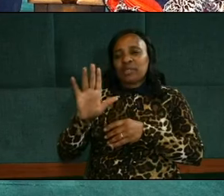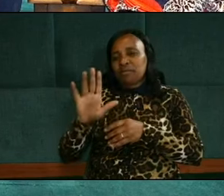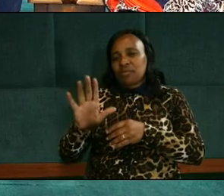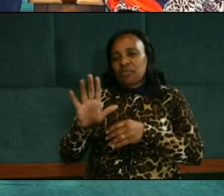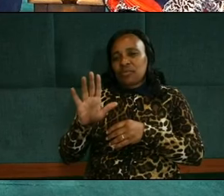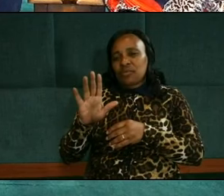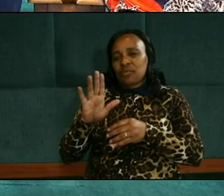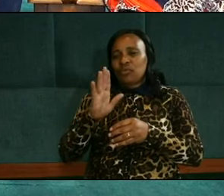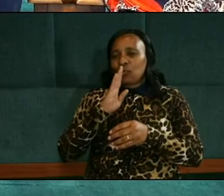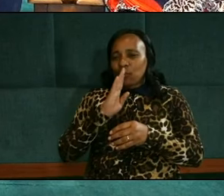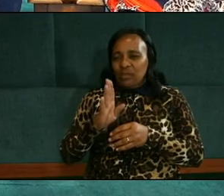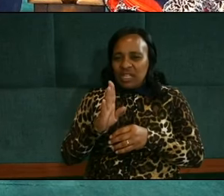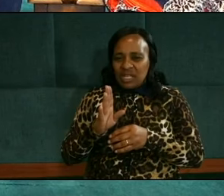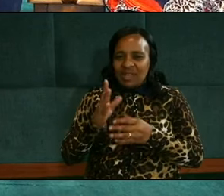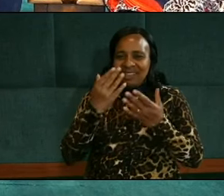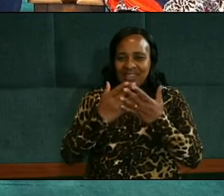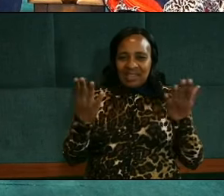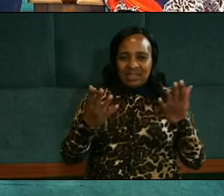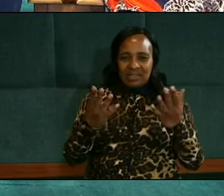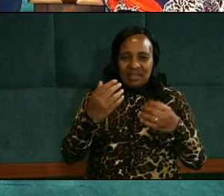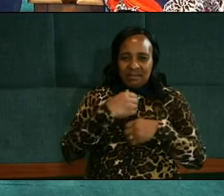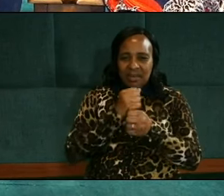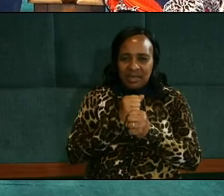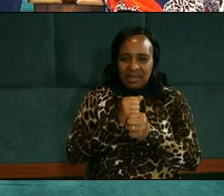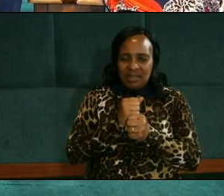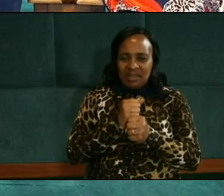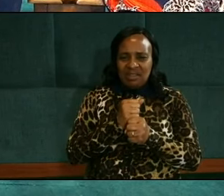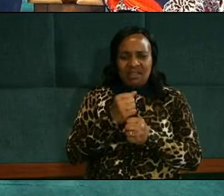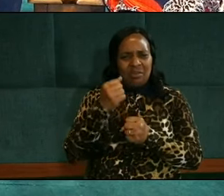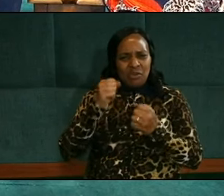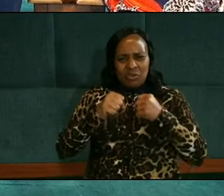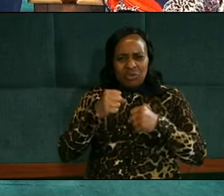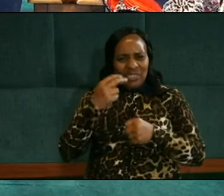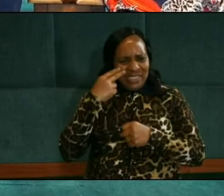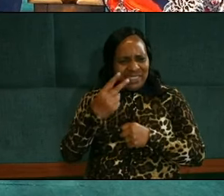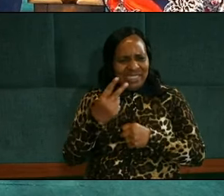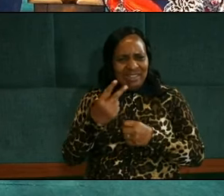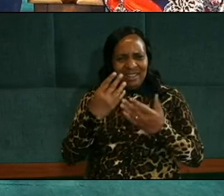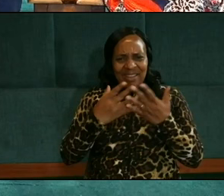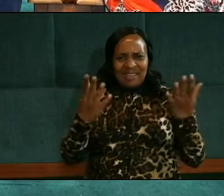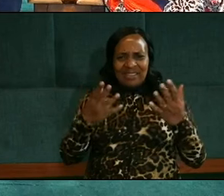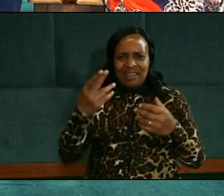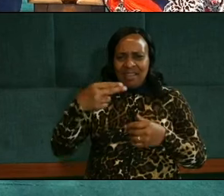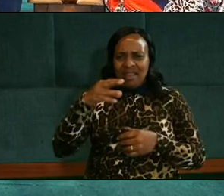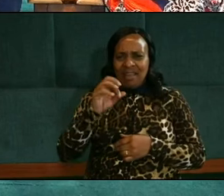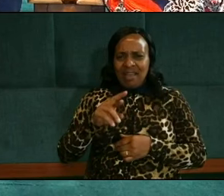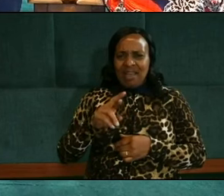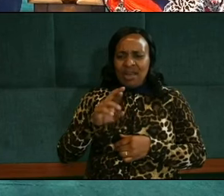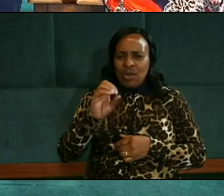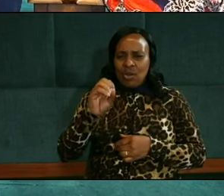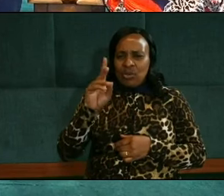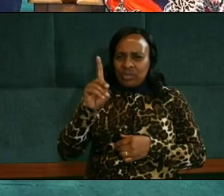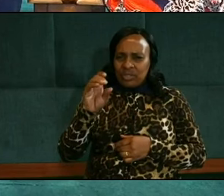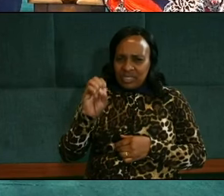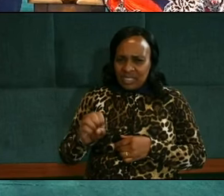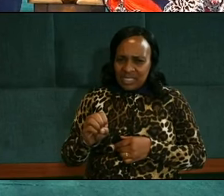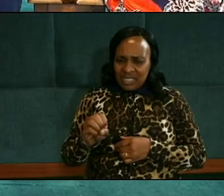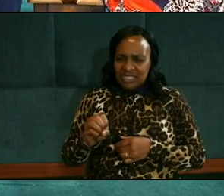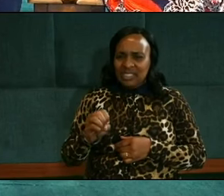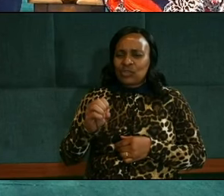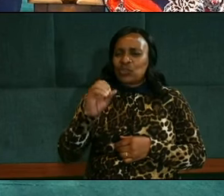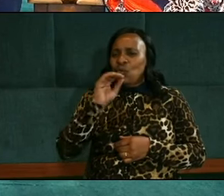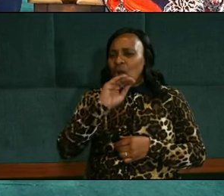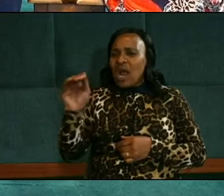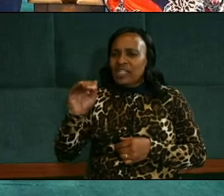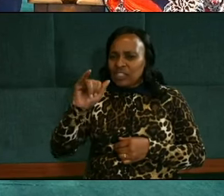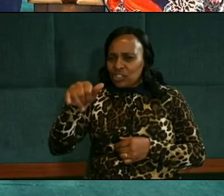him to make blunders. We see the same blunder done by Herod in the New Testament, where he asks for John the Baptist's head because he didn't